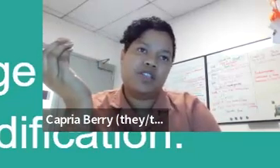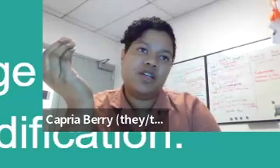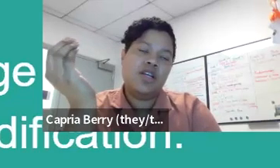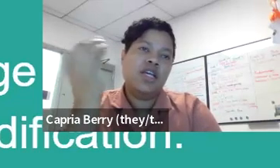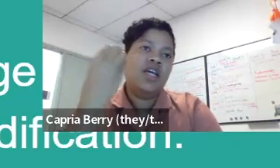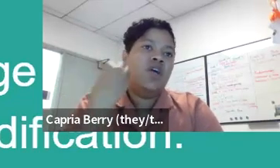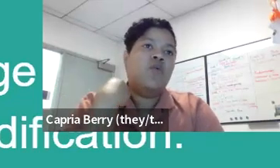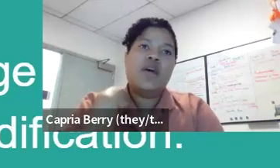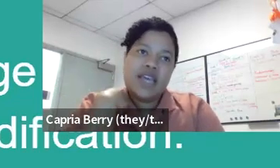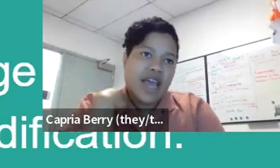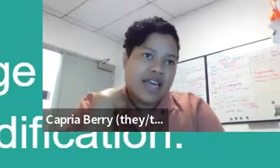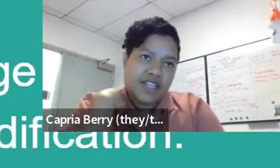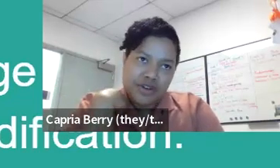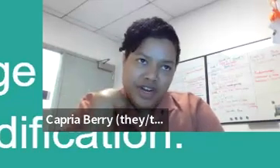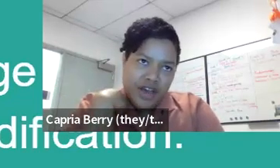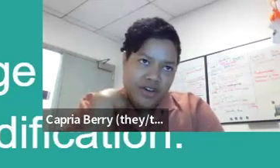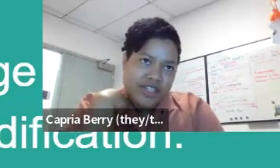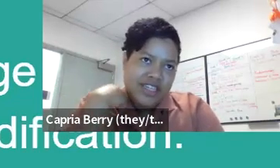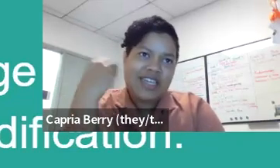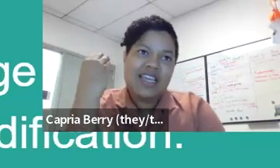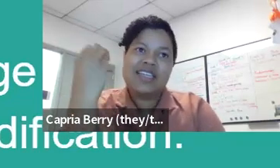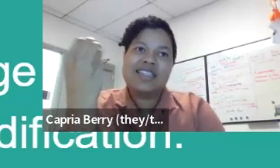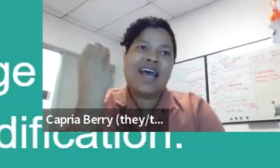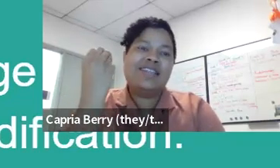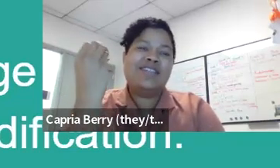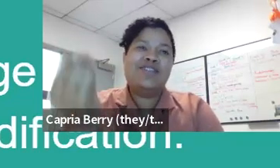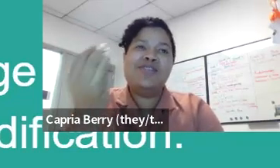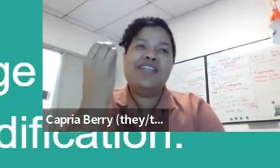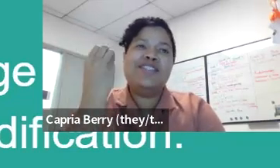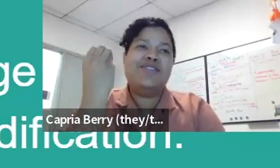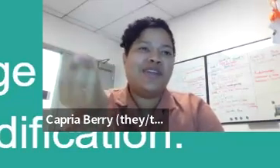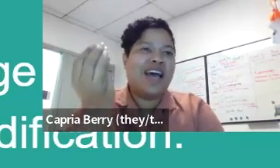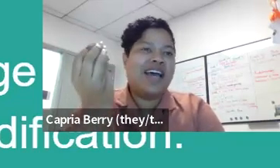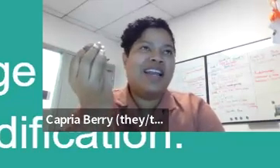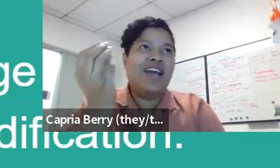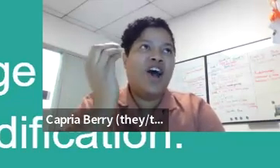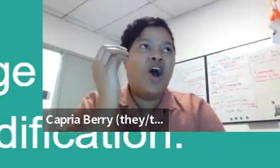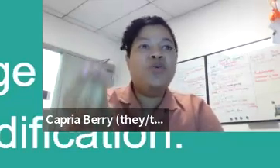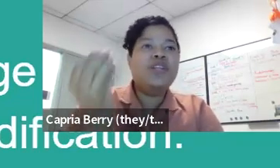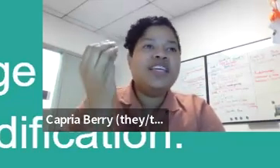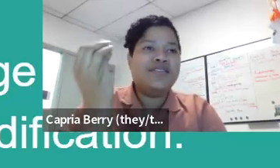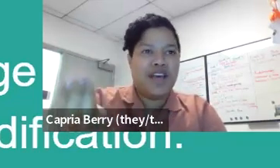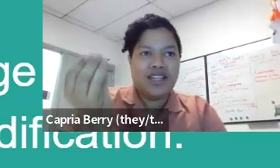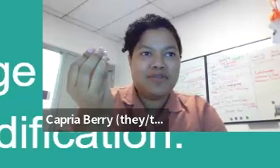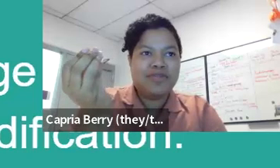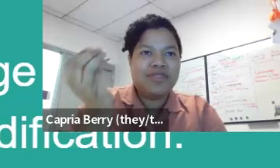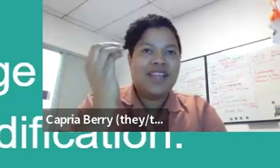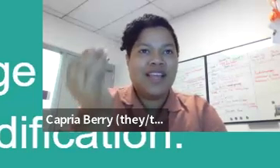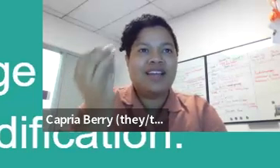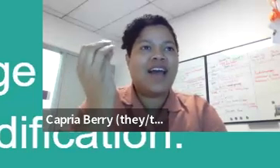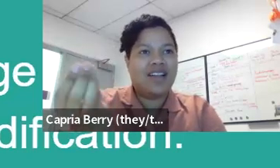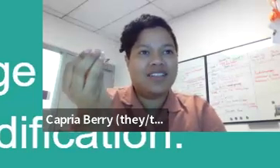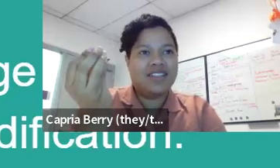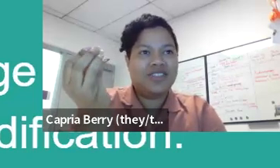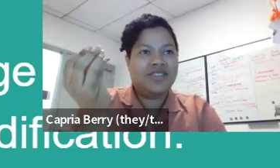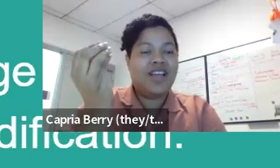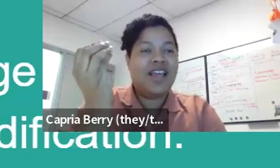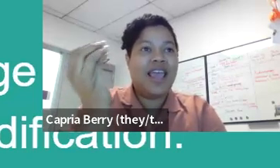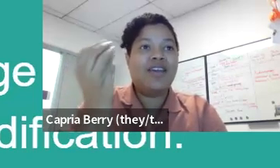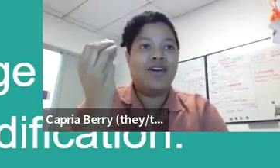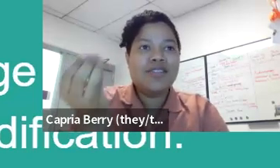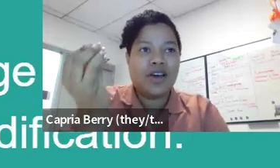education as a practitioner, like working in student services. Had the honor to be a staff advisor